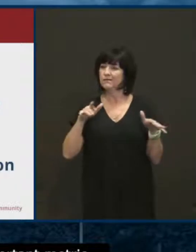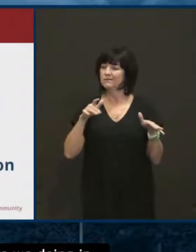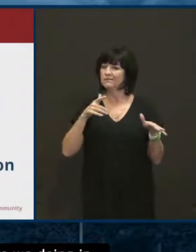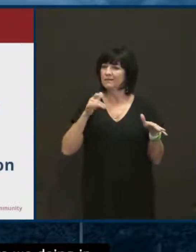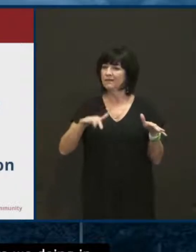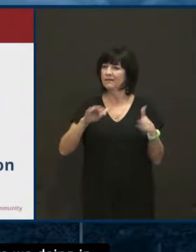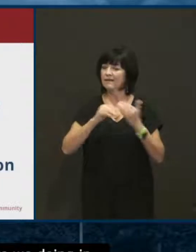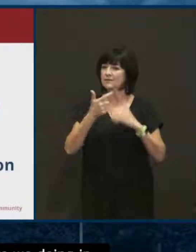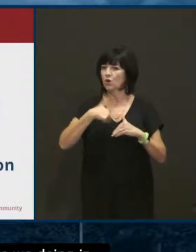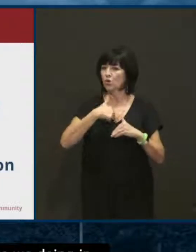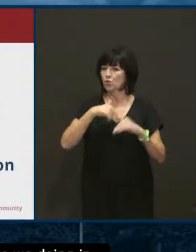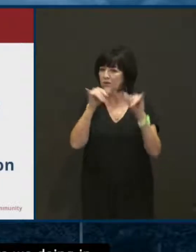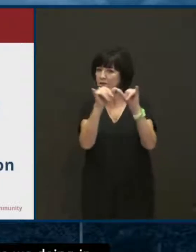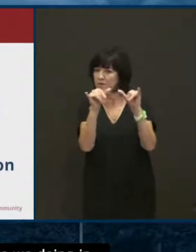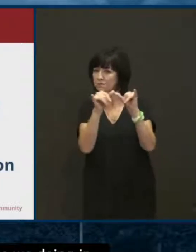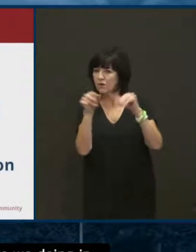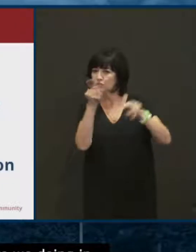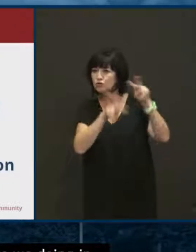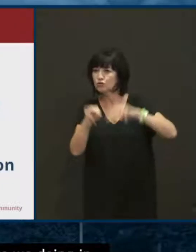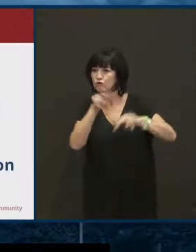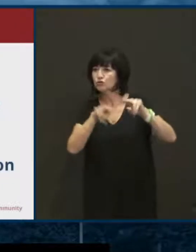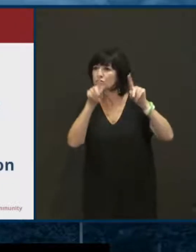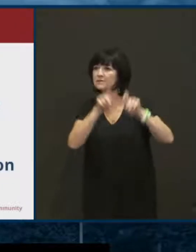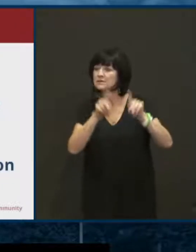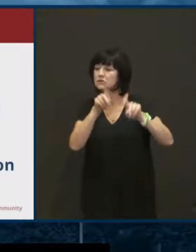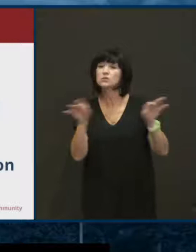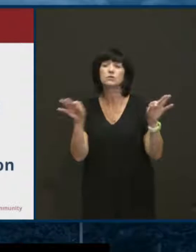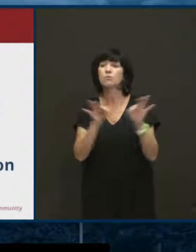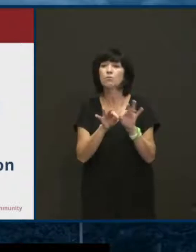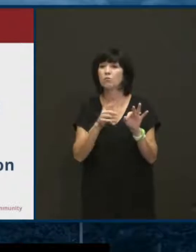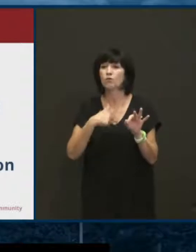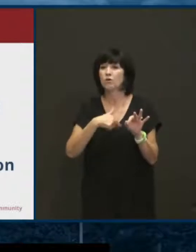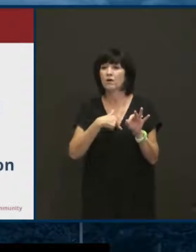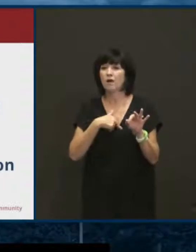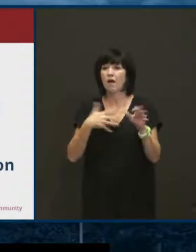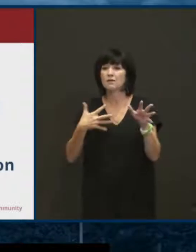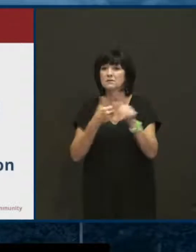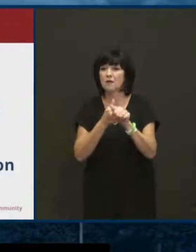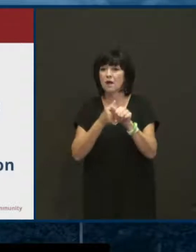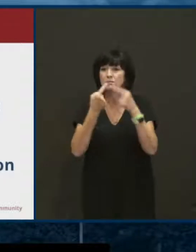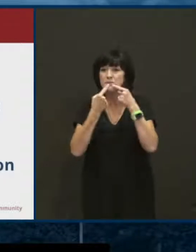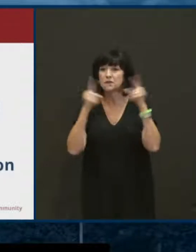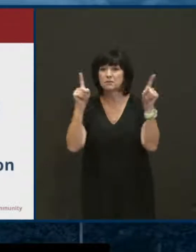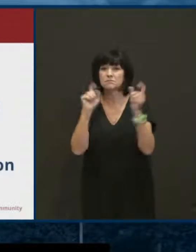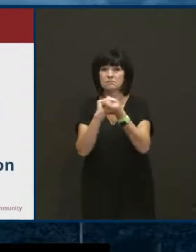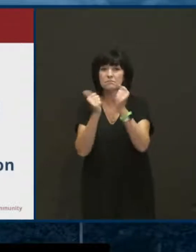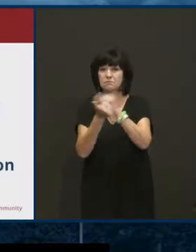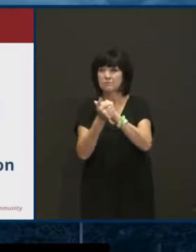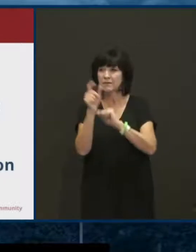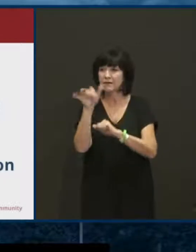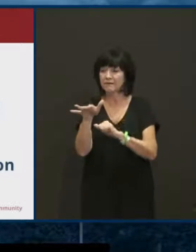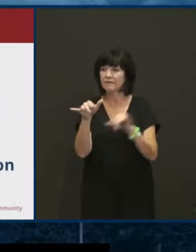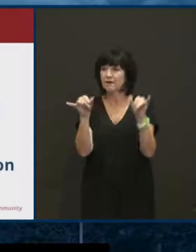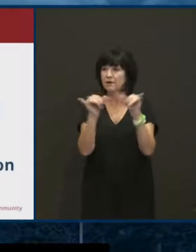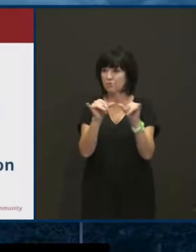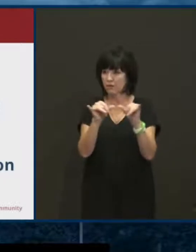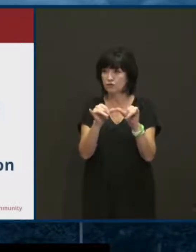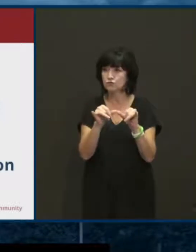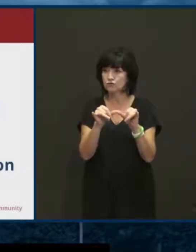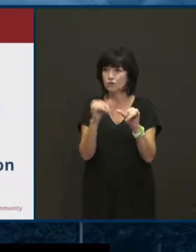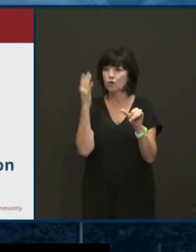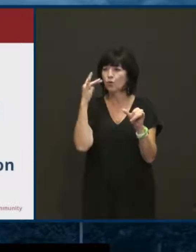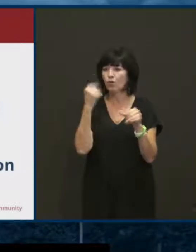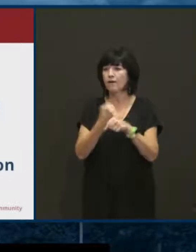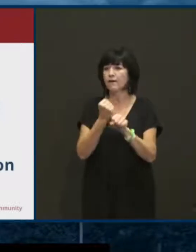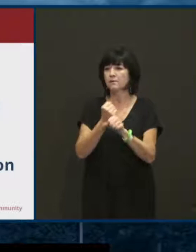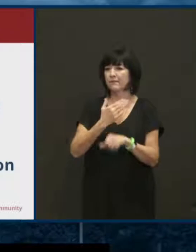was important for us to update this, this metric and add the total test metric to make our